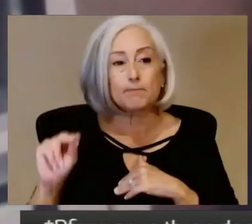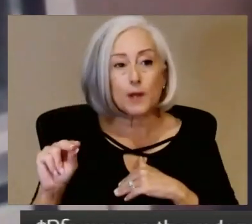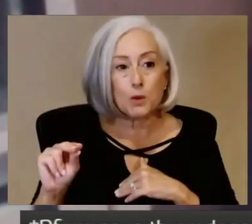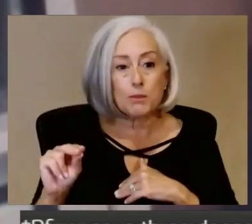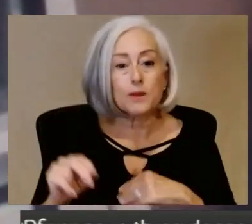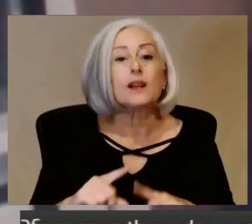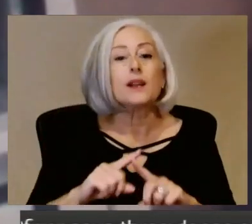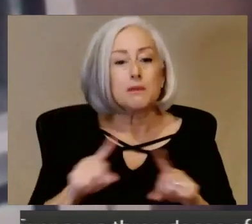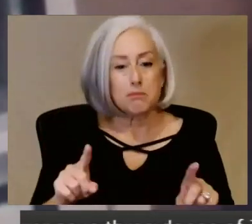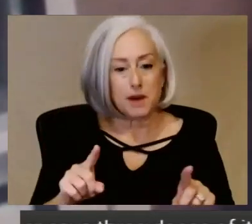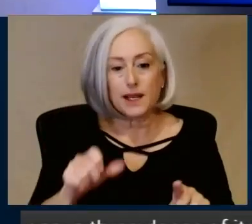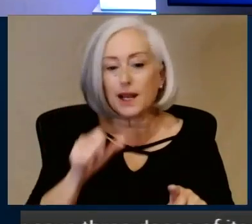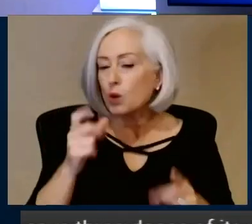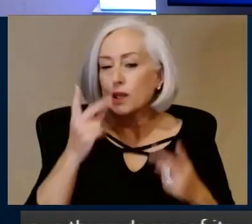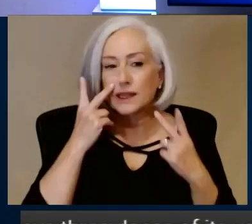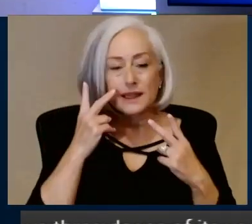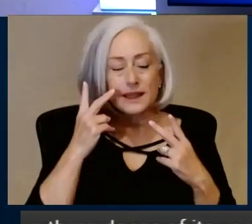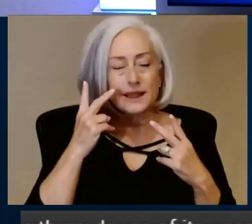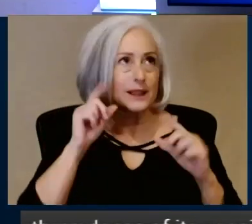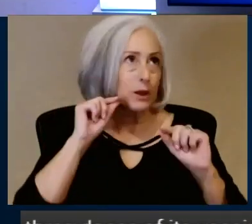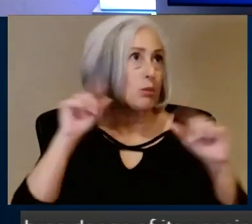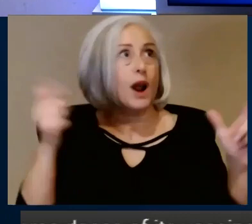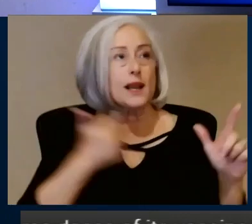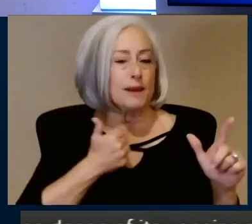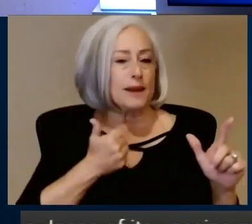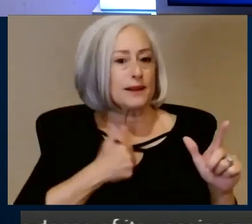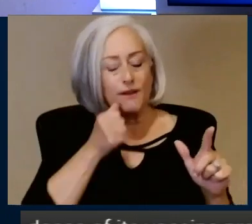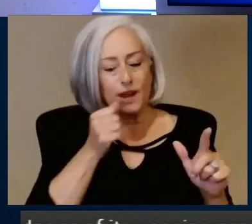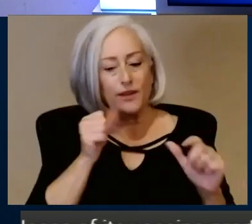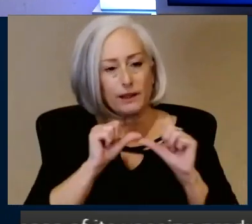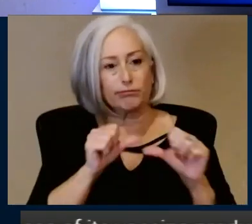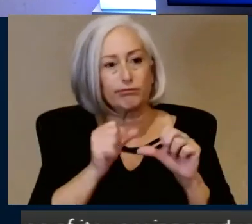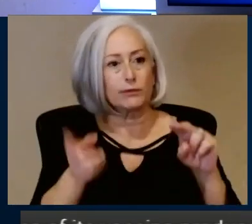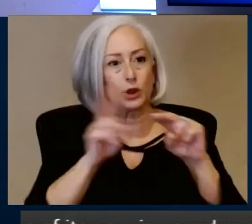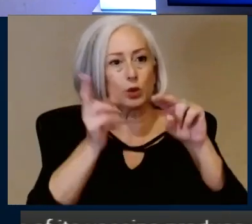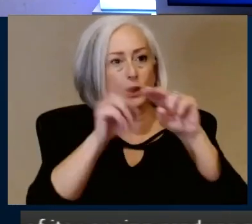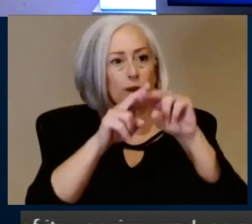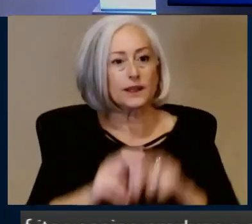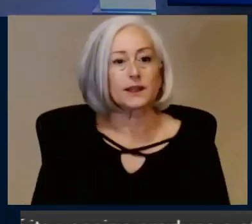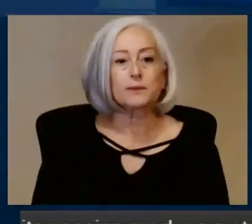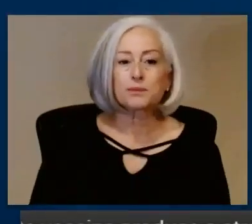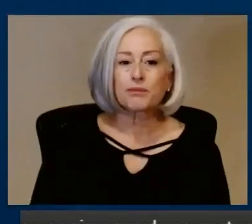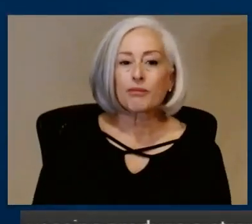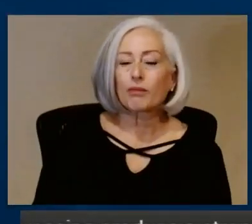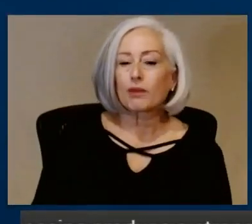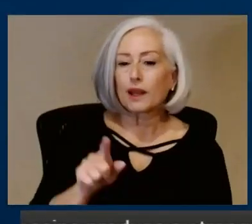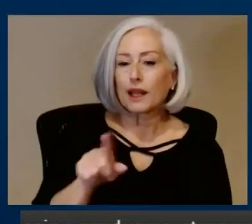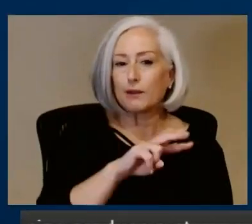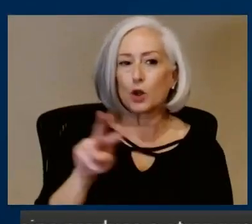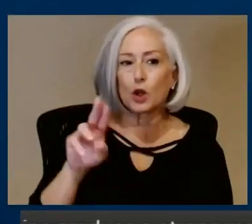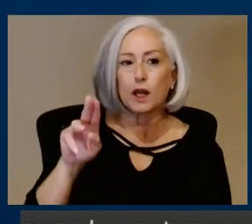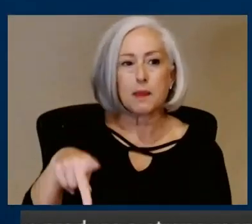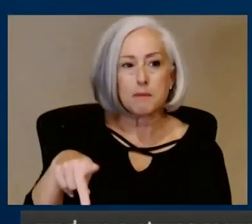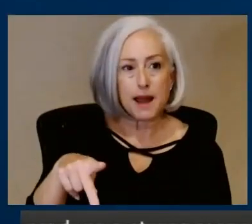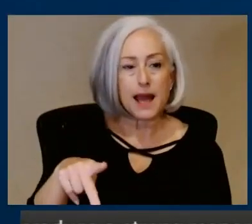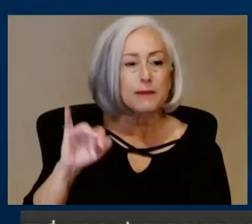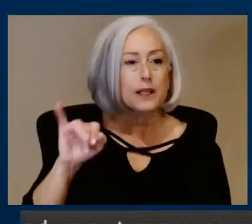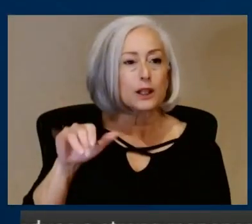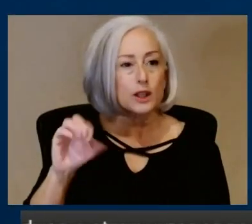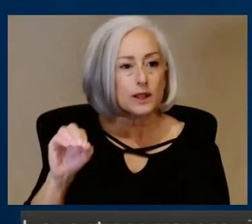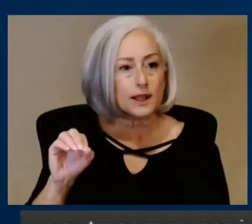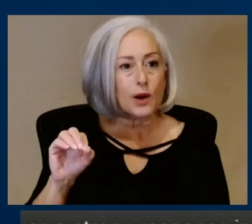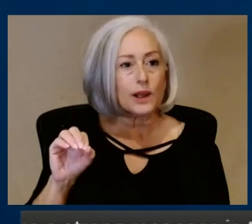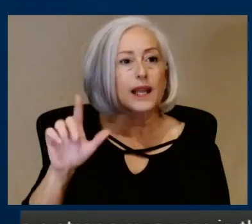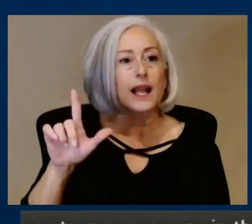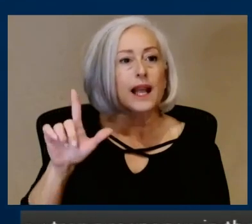see this continue to rise. So if we look back at that map, though, we can see areas with increases around Liberty, Johnson County. What does